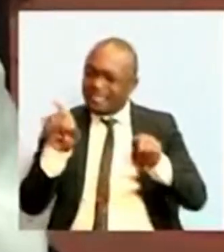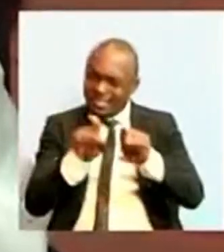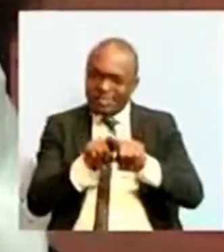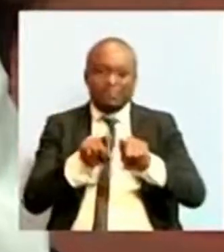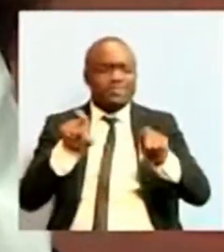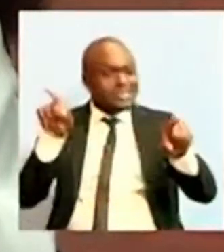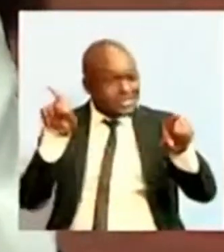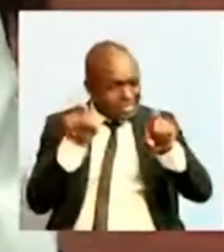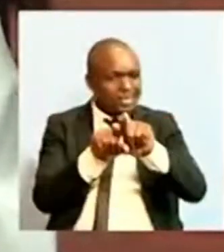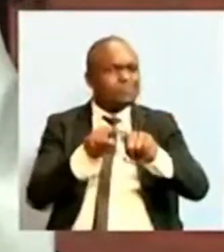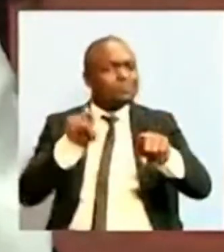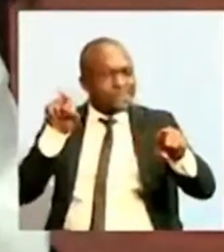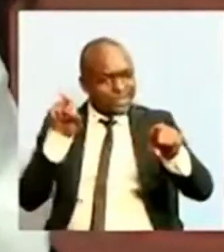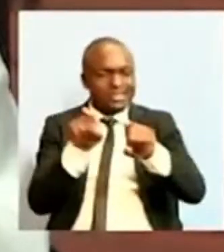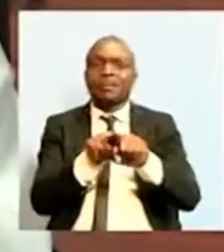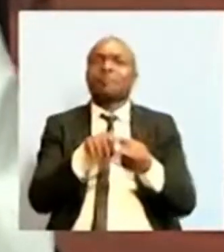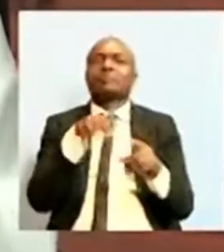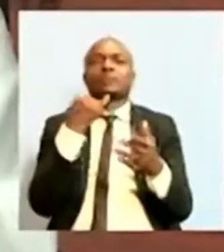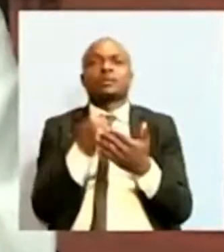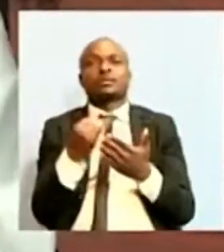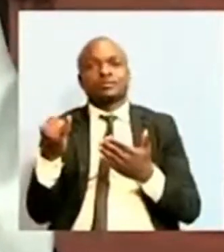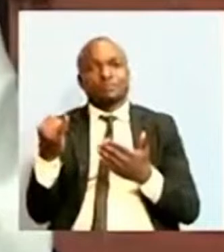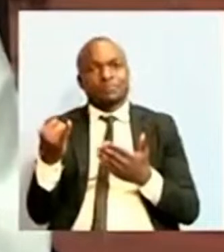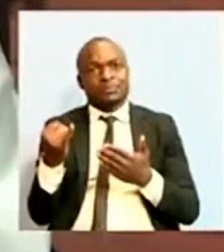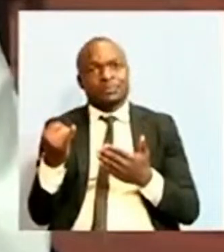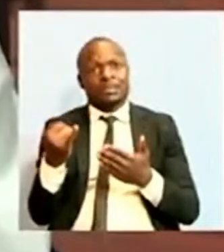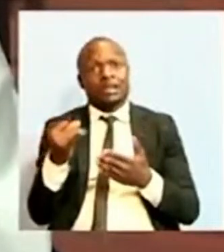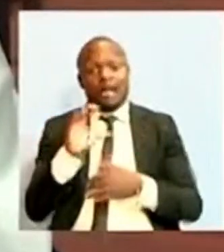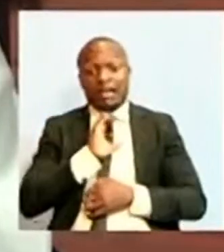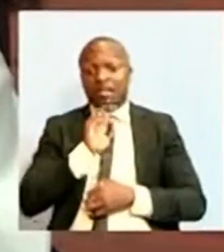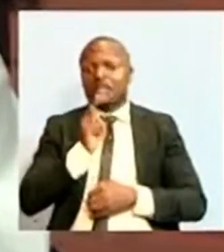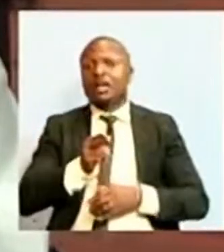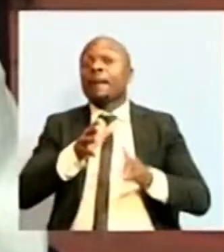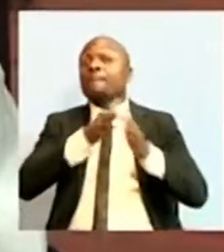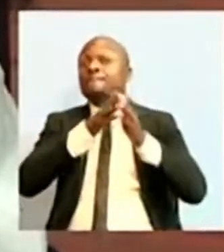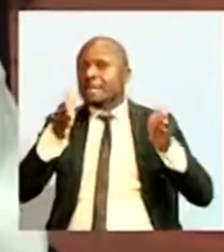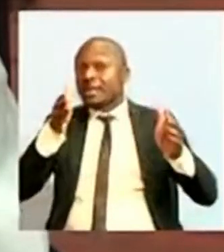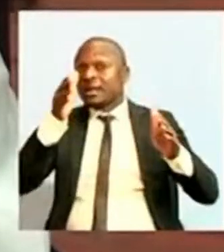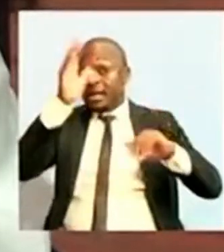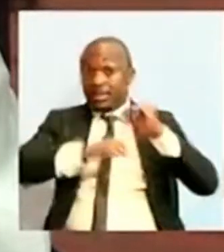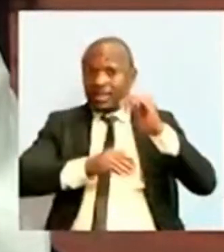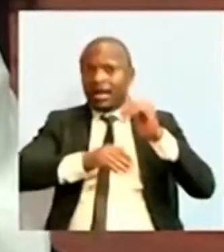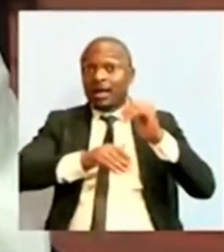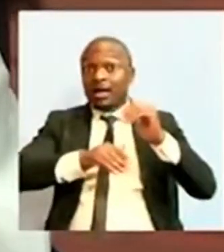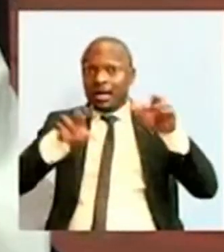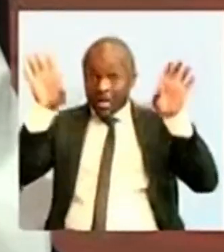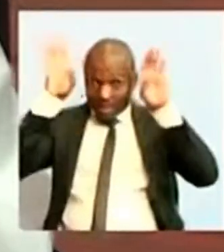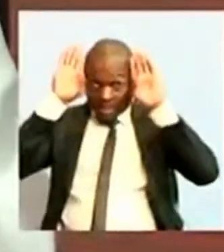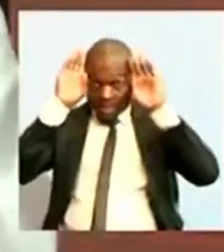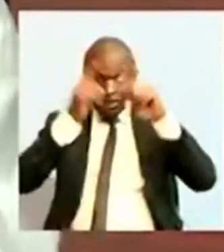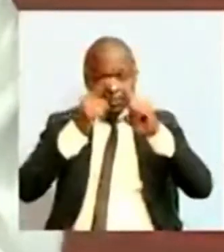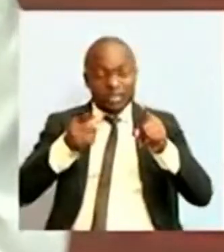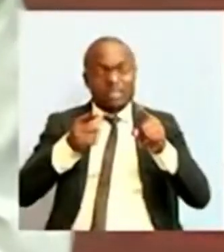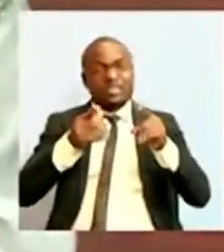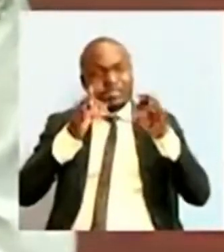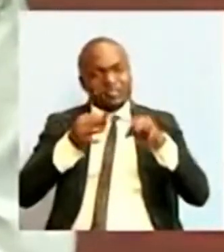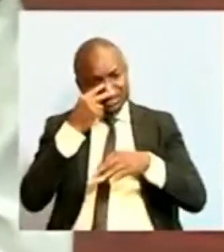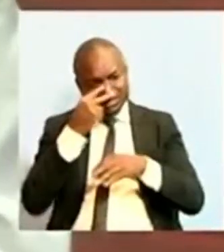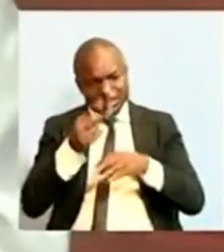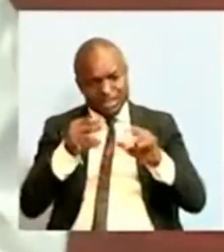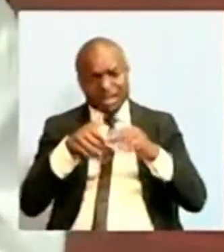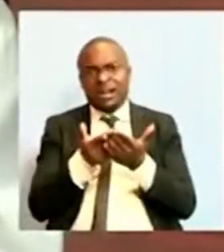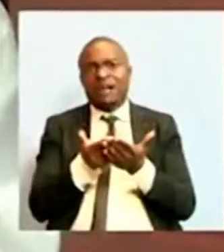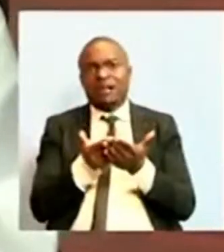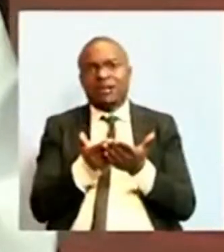same issues? Chirirabombwe is bigger than Kalulushi, but when you look at how